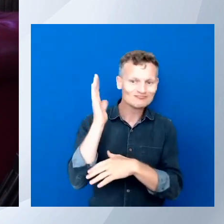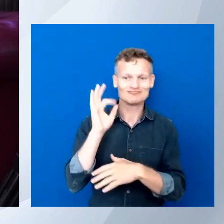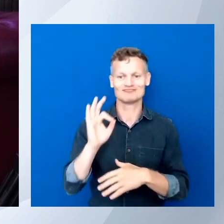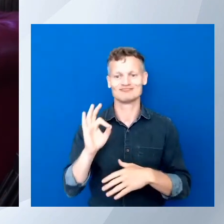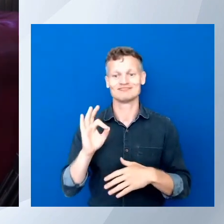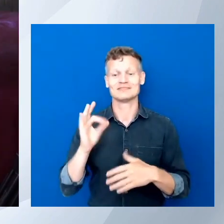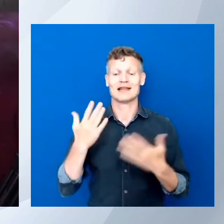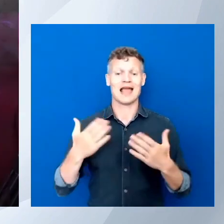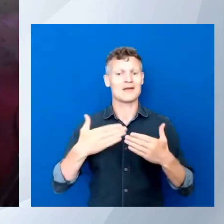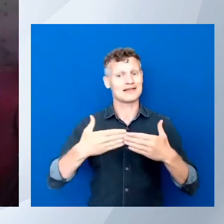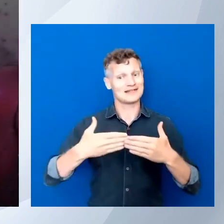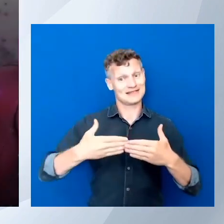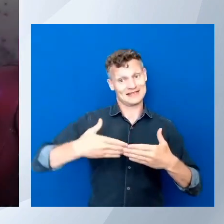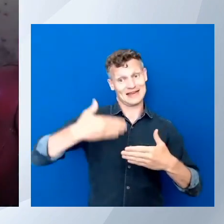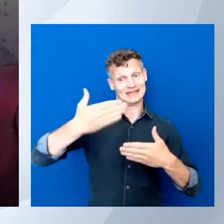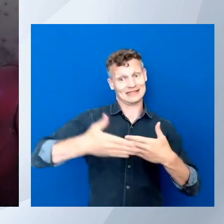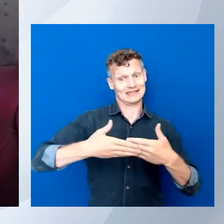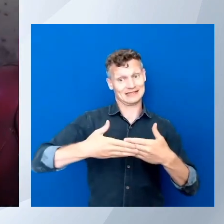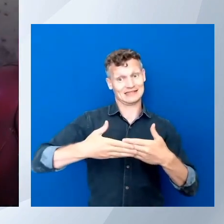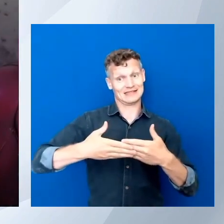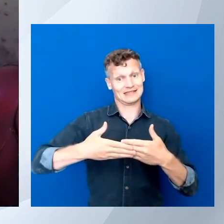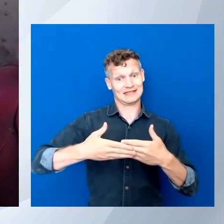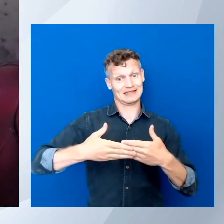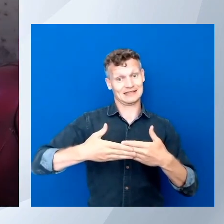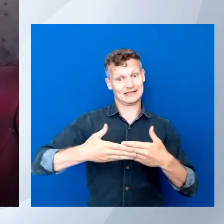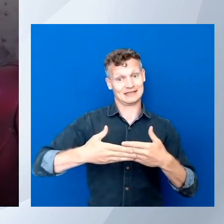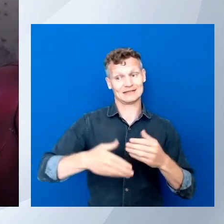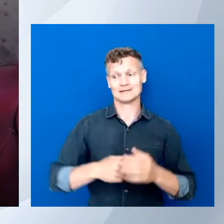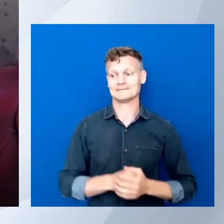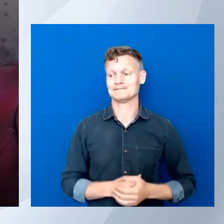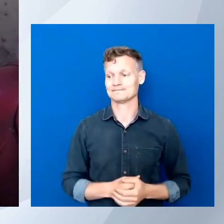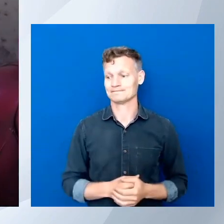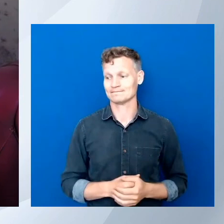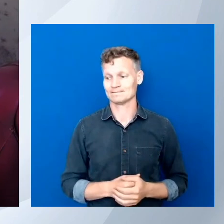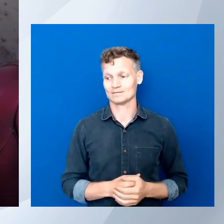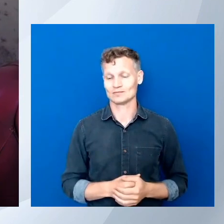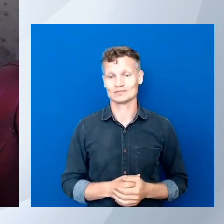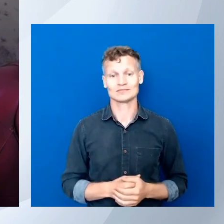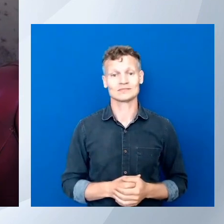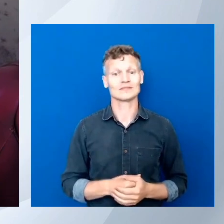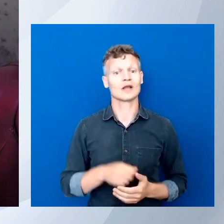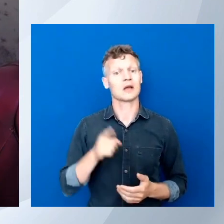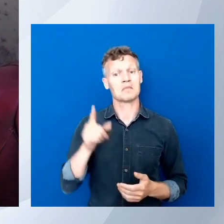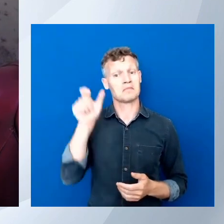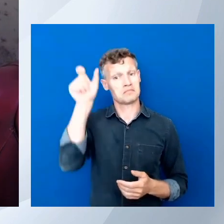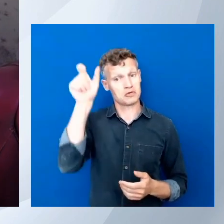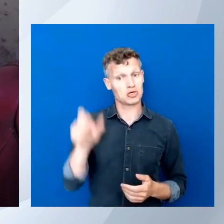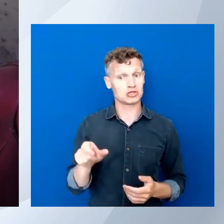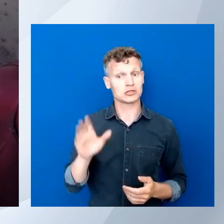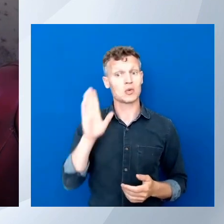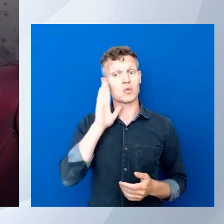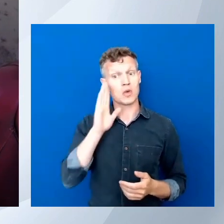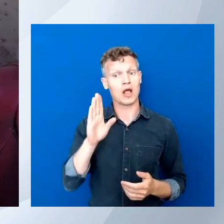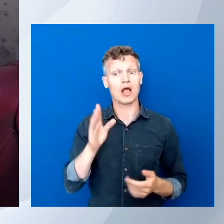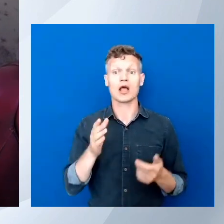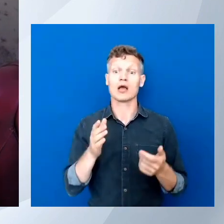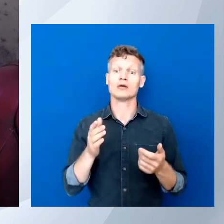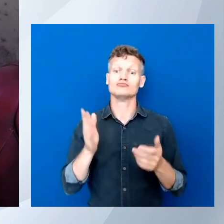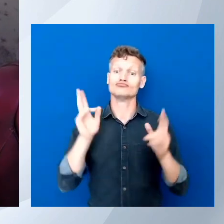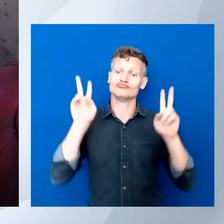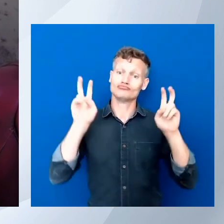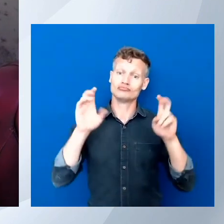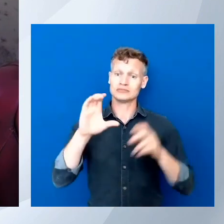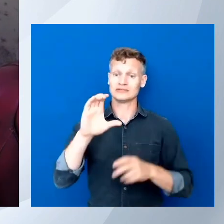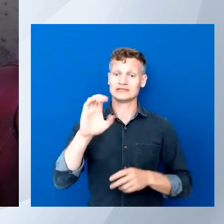be Albert-Jan Schot, who's going to talk about running static sites in Azure.